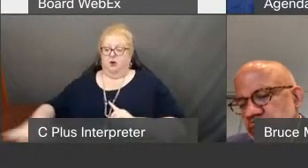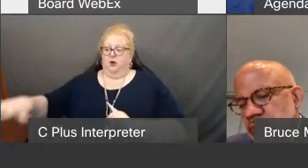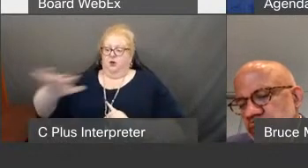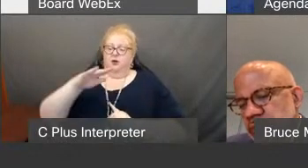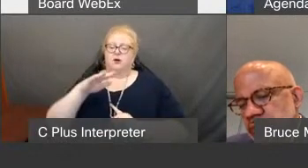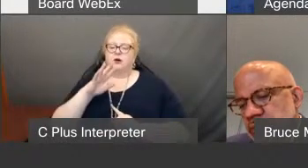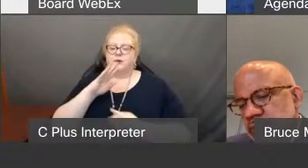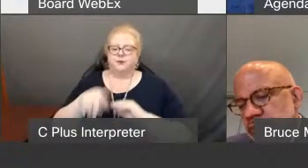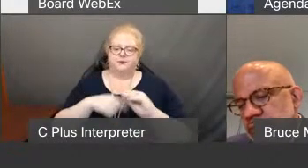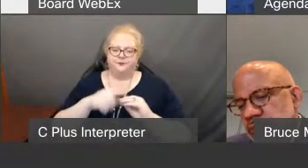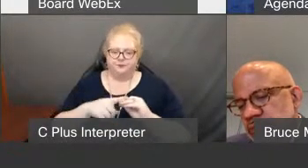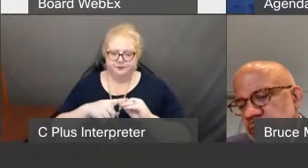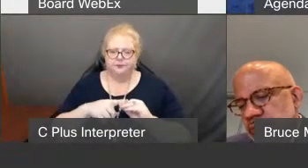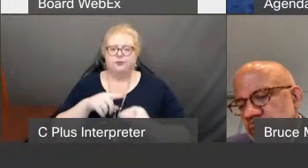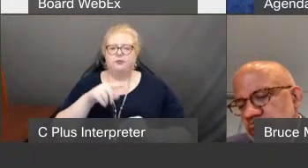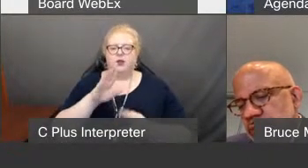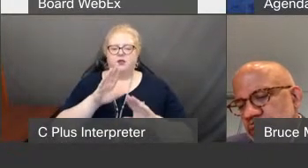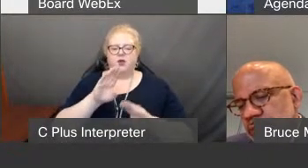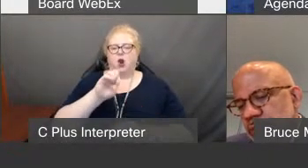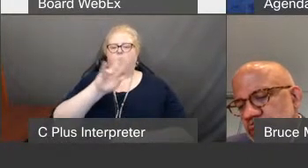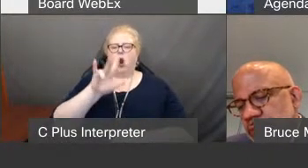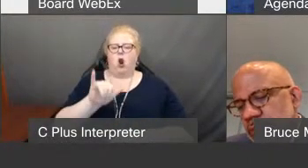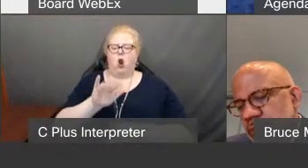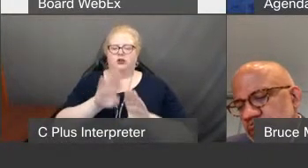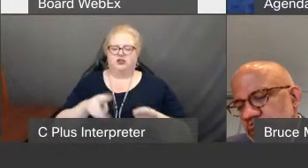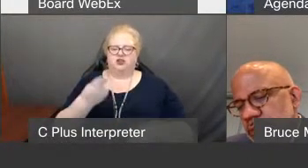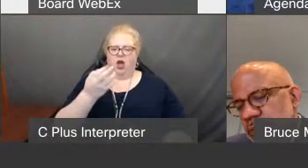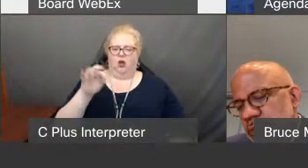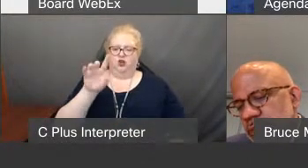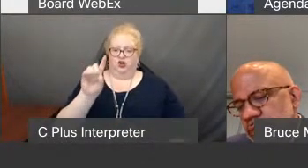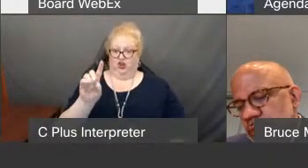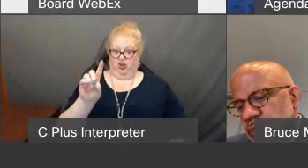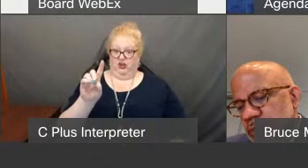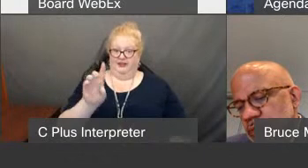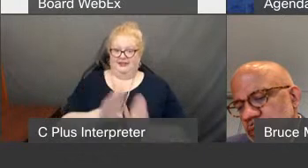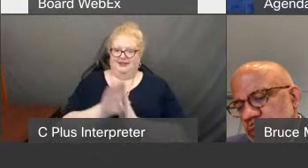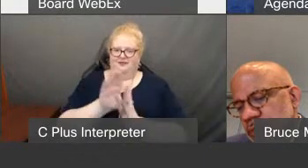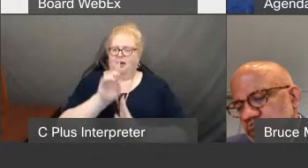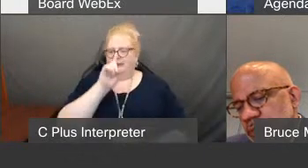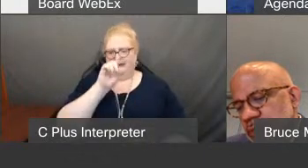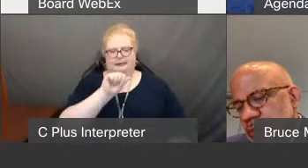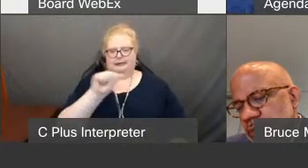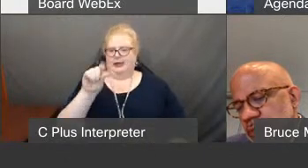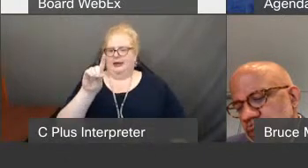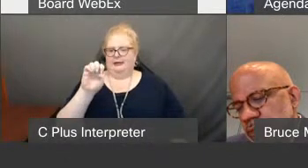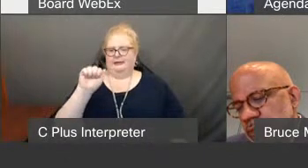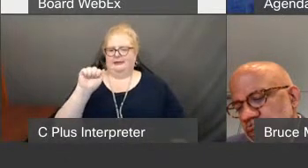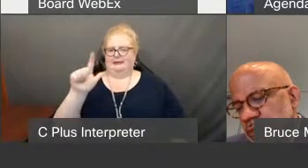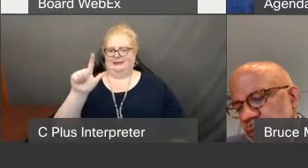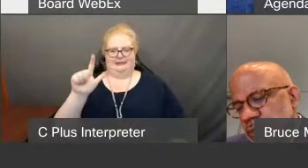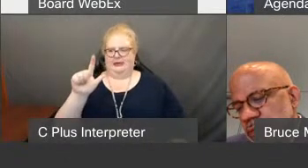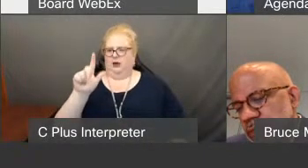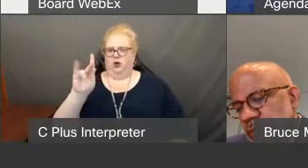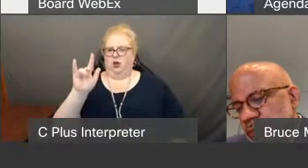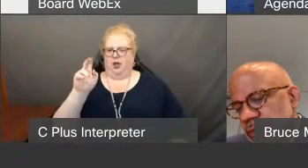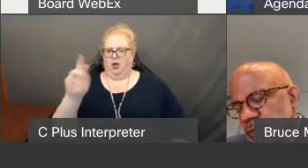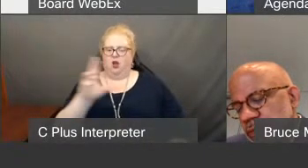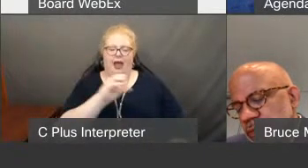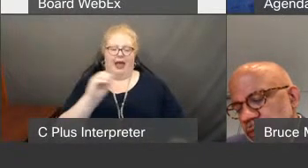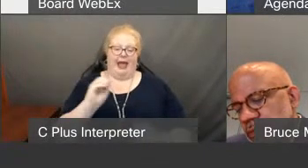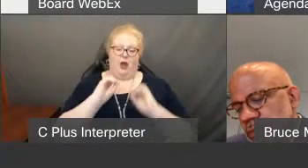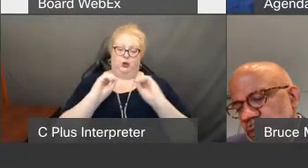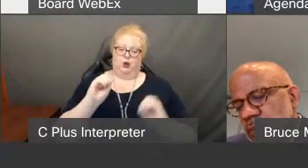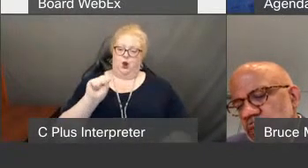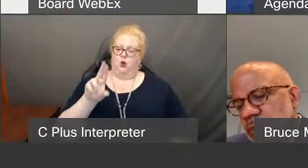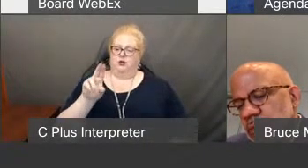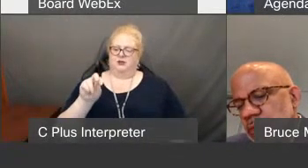killer, period. And then no sunset on the tax. I'm probably a little more hard-coded than the rest of my, I'd like